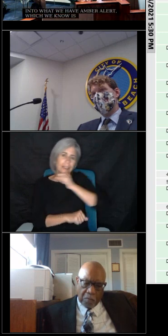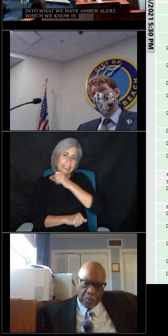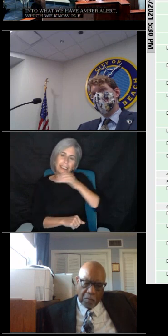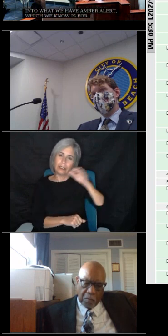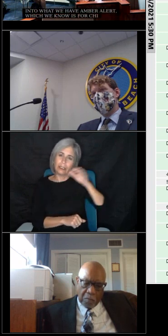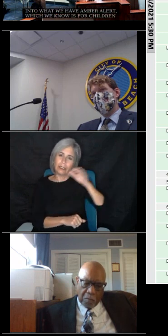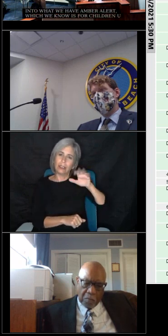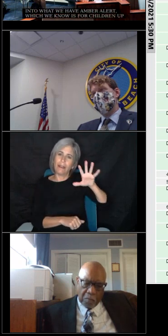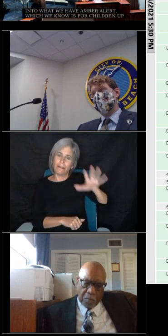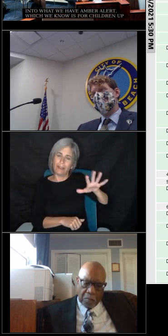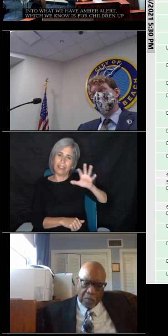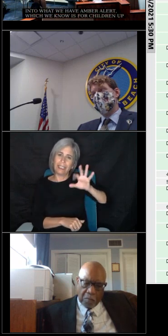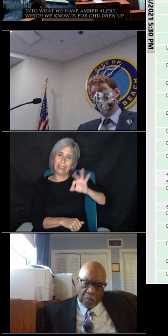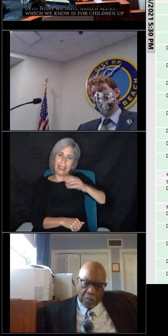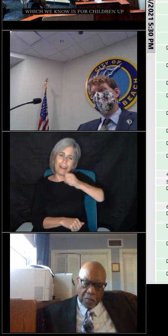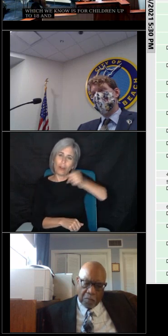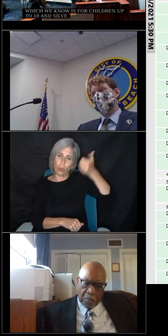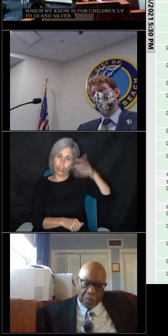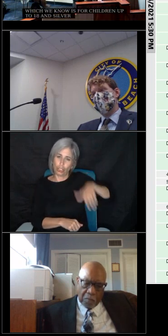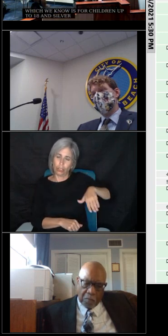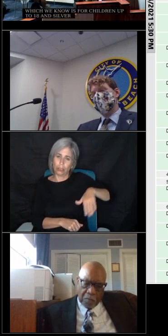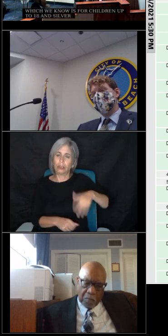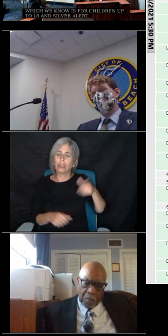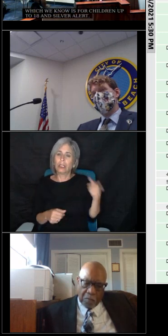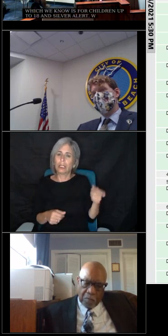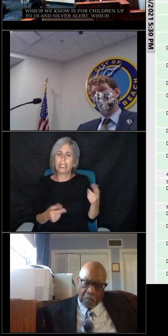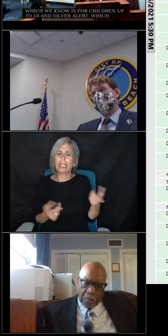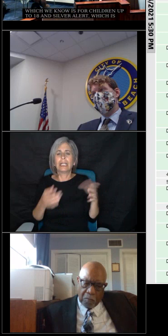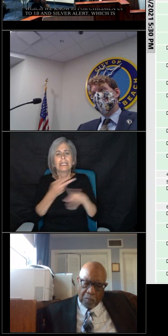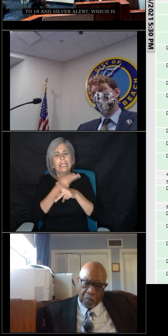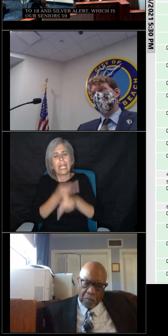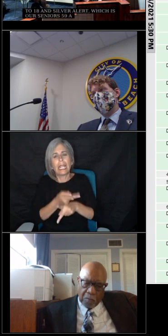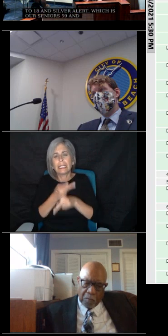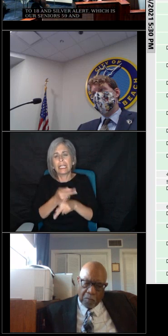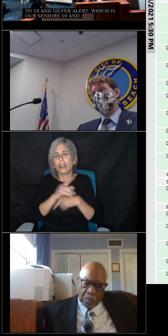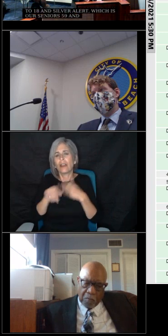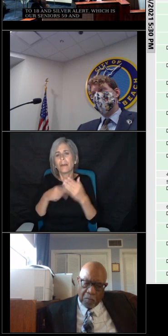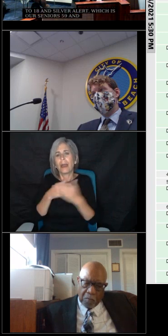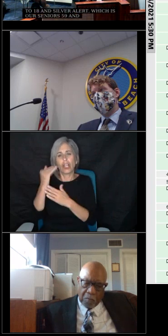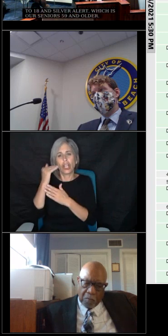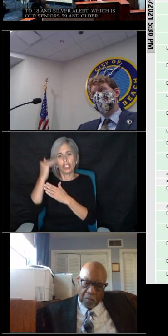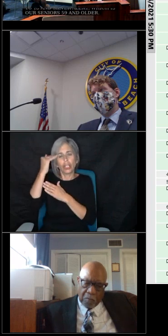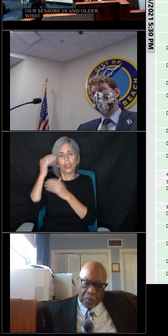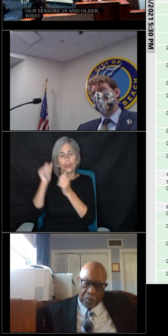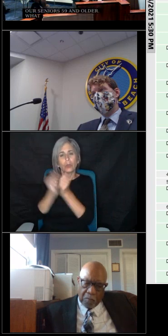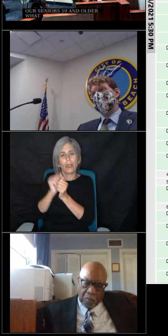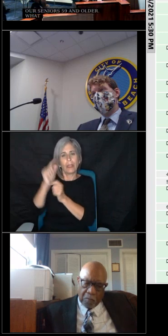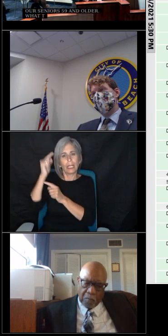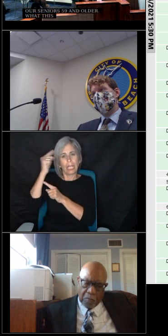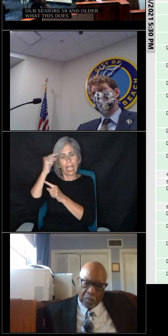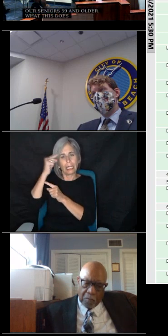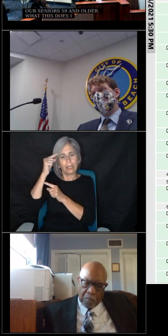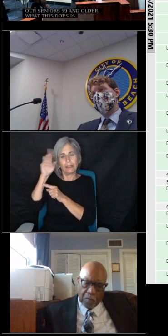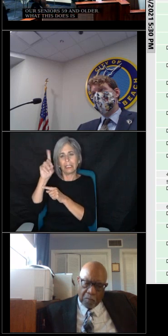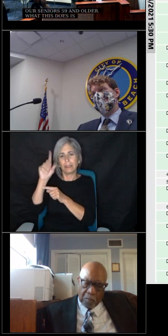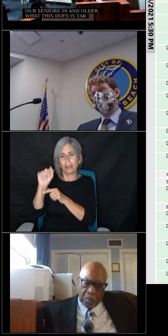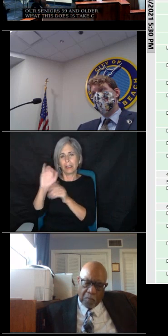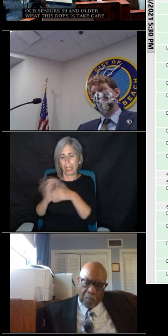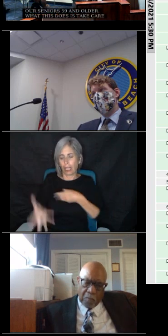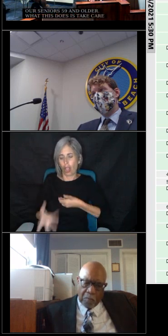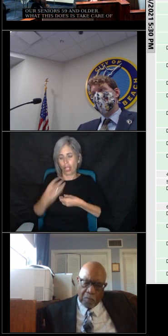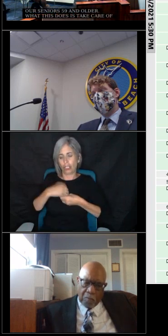older. And what this does, it takes care of adults with cognitive disabilities such as autism